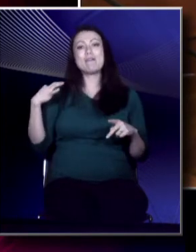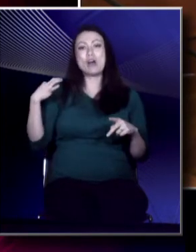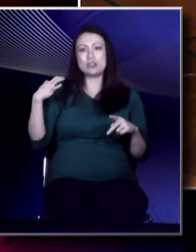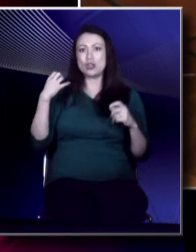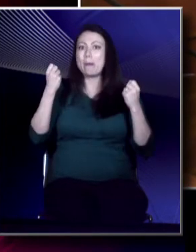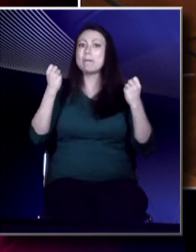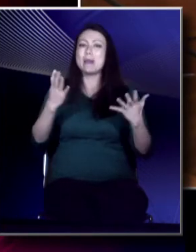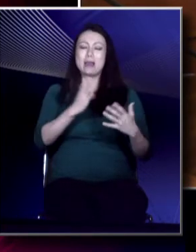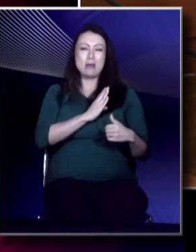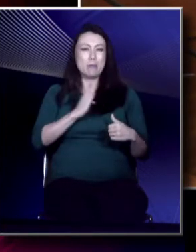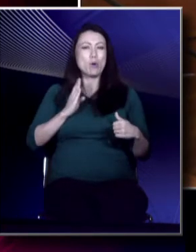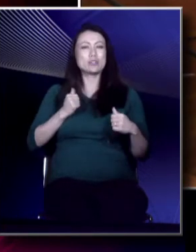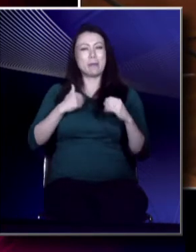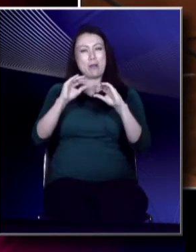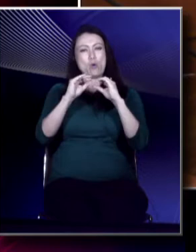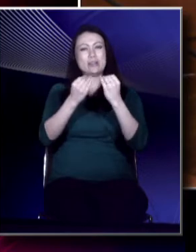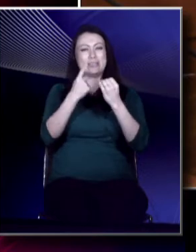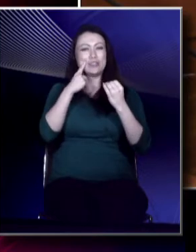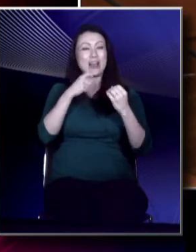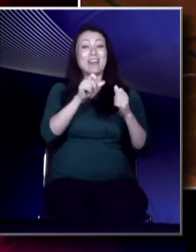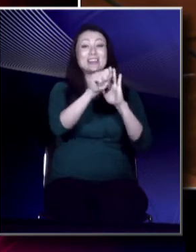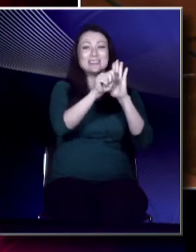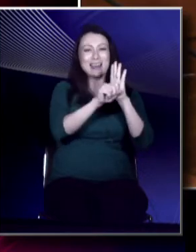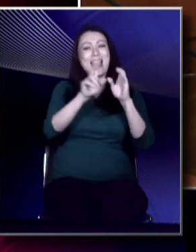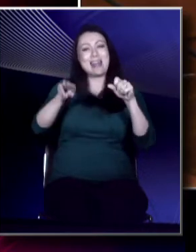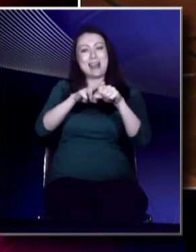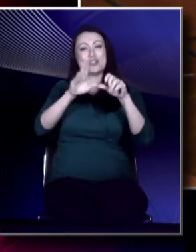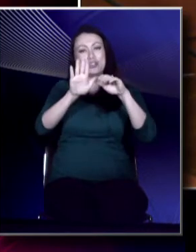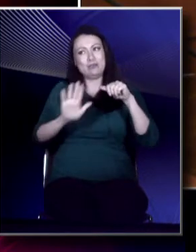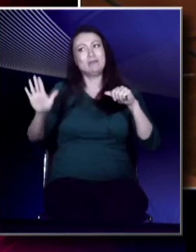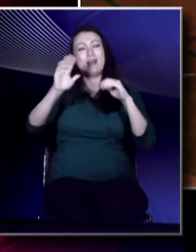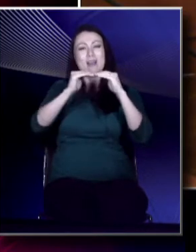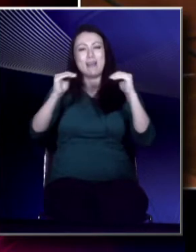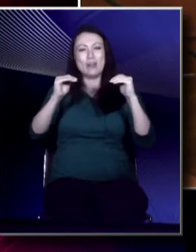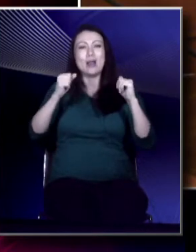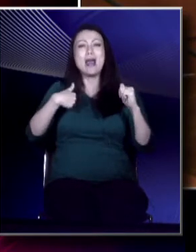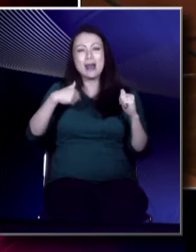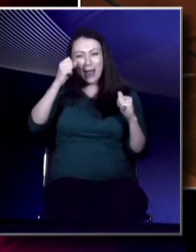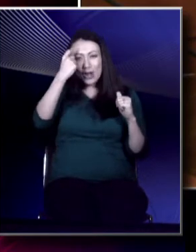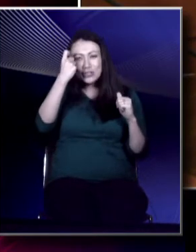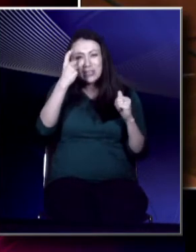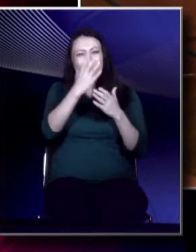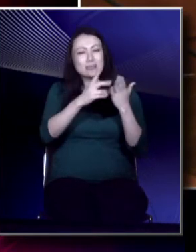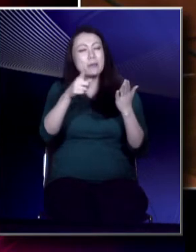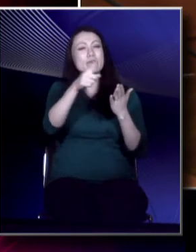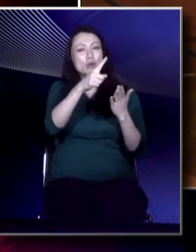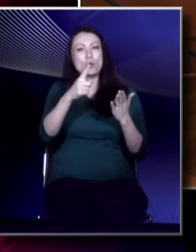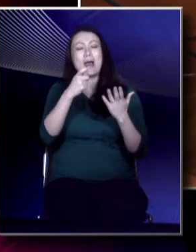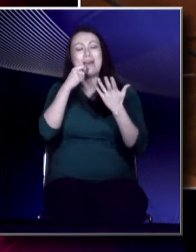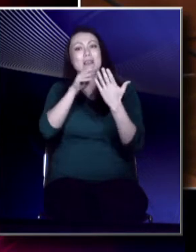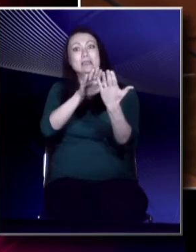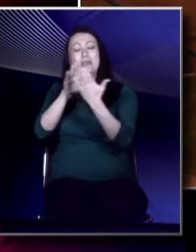national level of my organization, so I understand what some of you are facing as volunteers, and I sympathize with